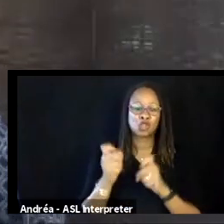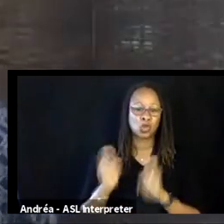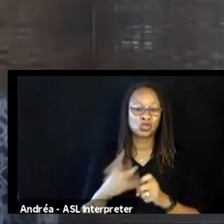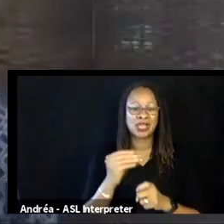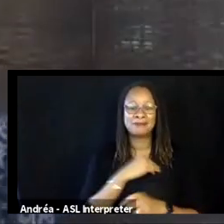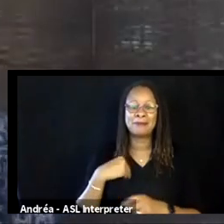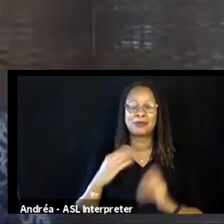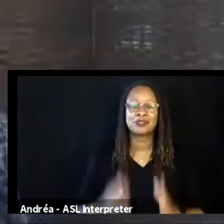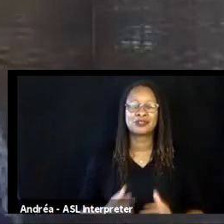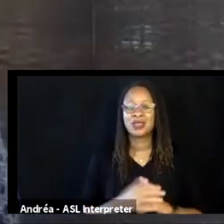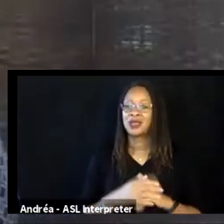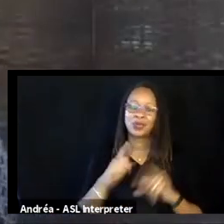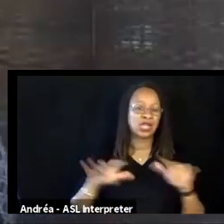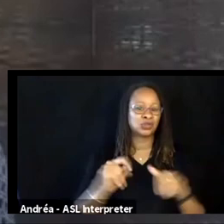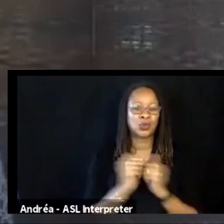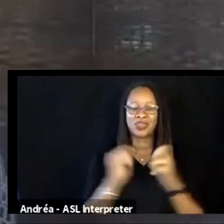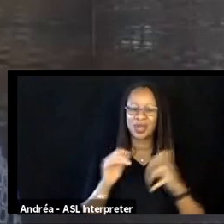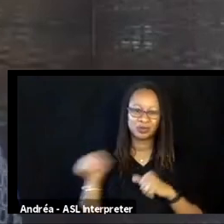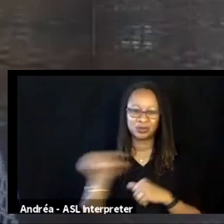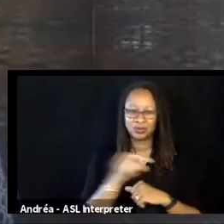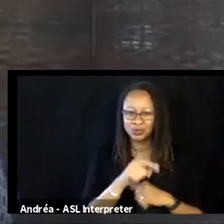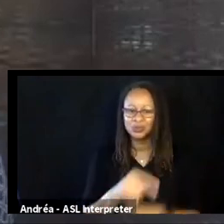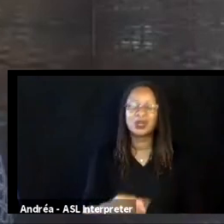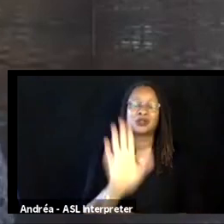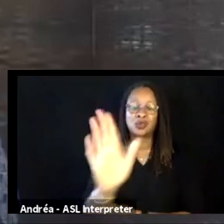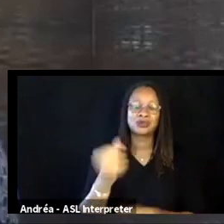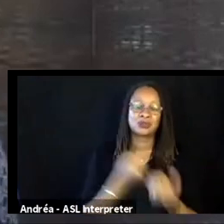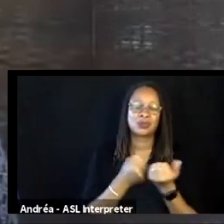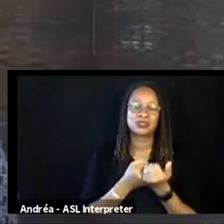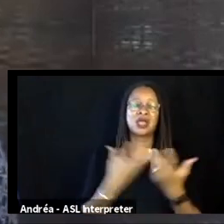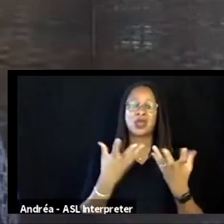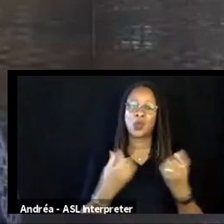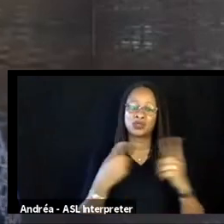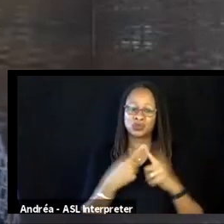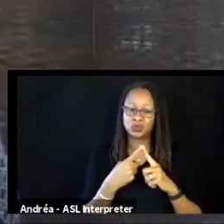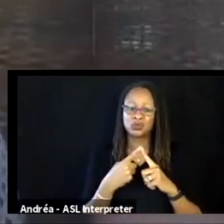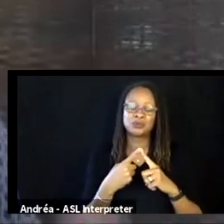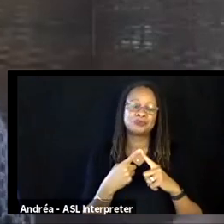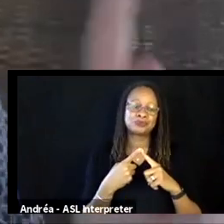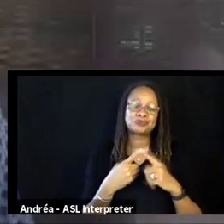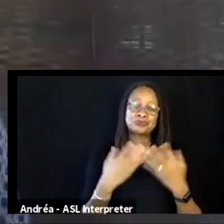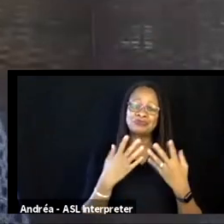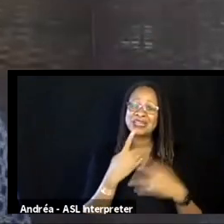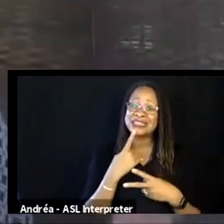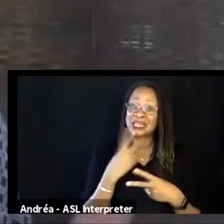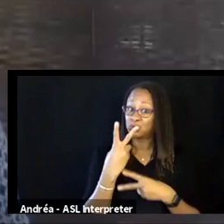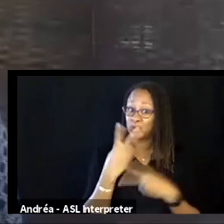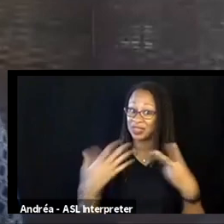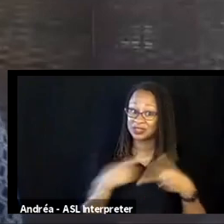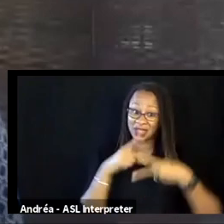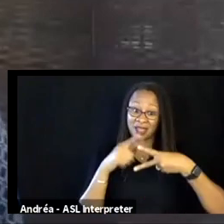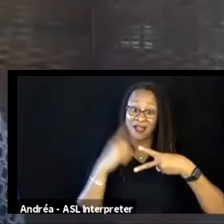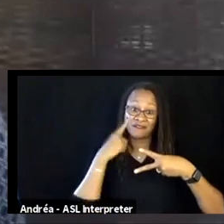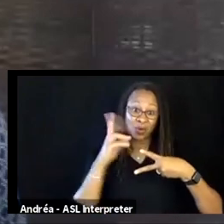members. We wouldn't be able to do this work without your support. And I do want to say two things. One, for